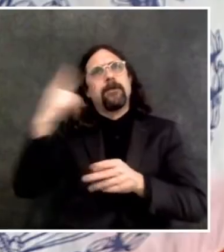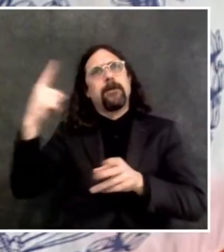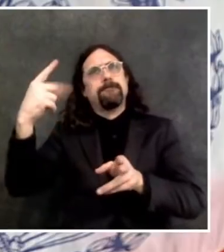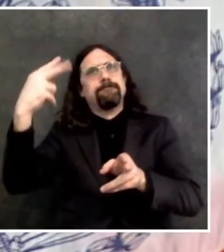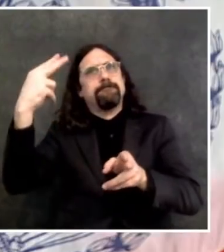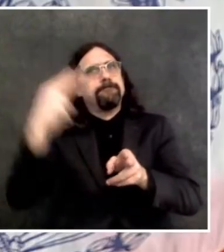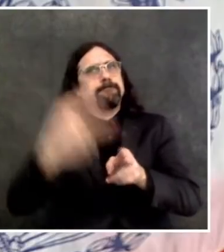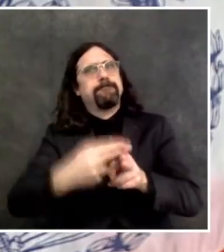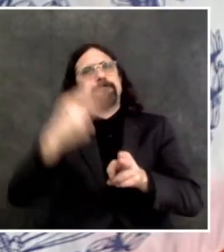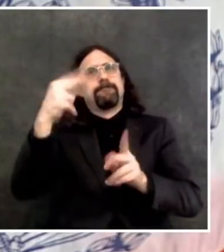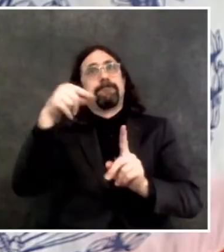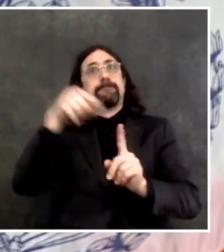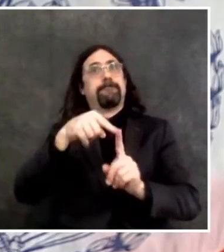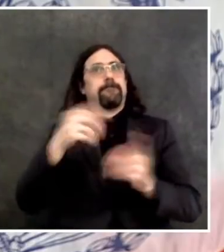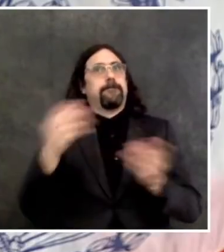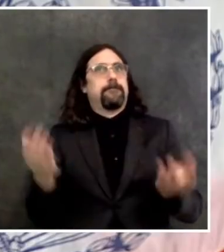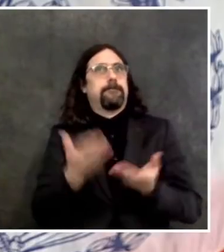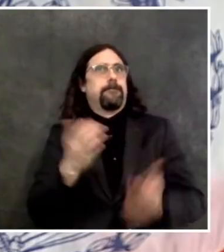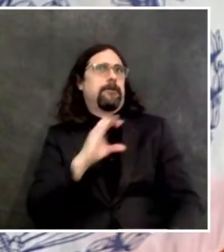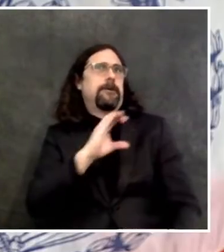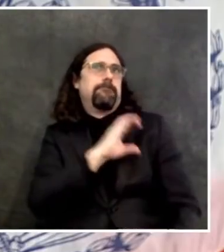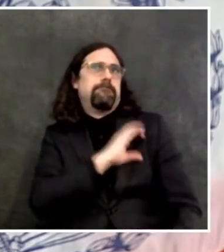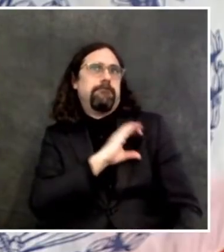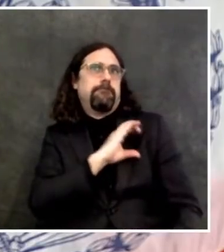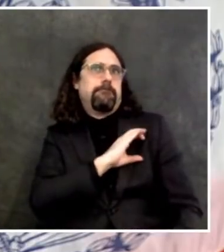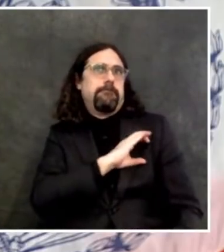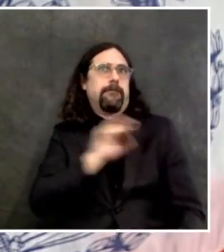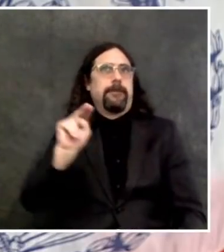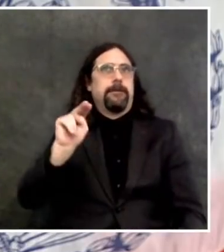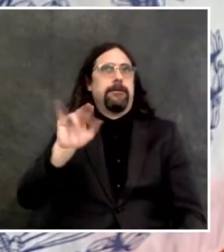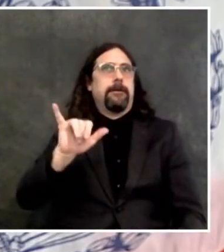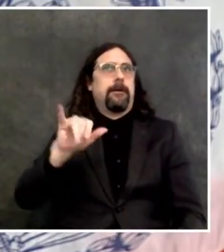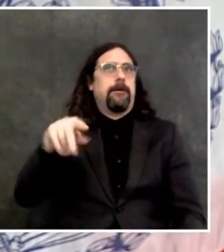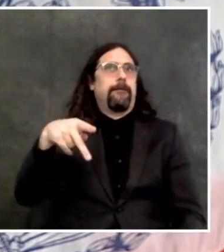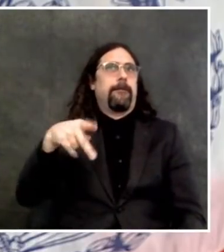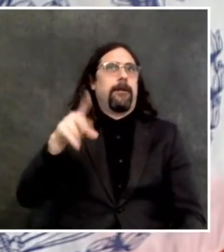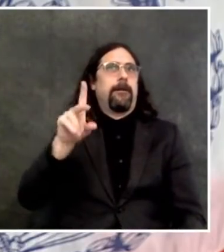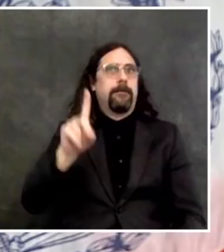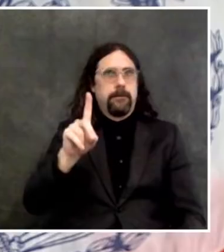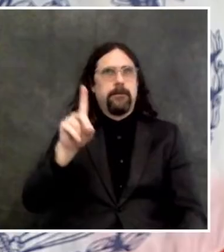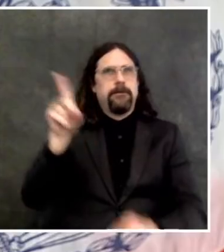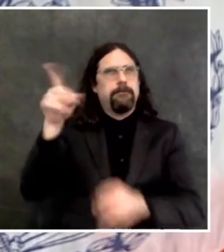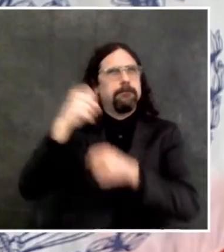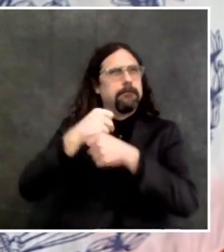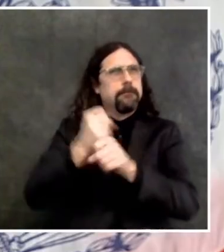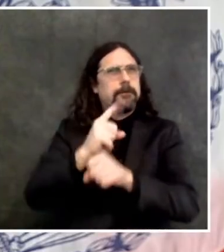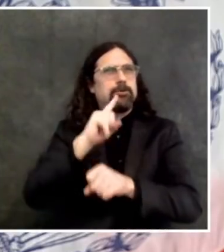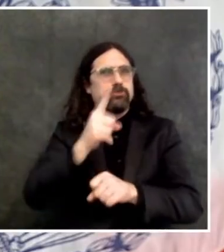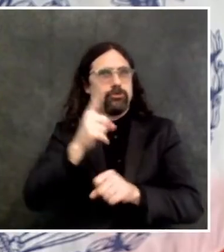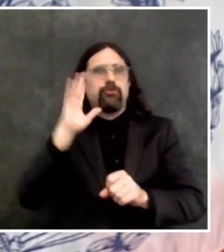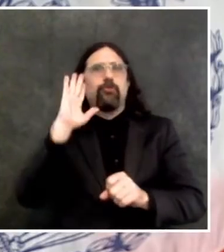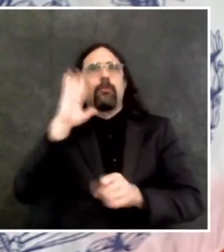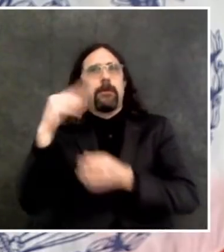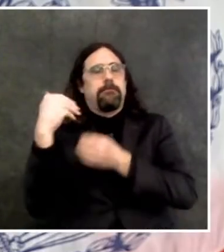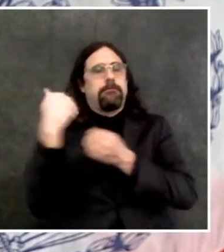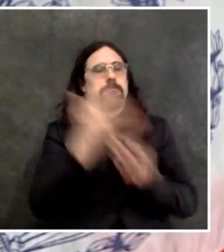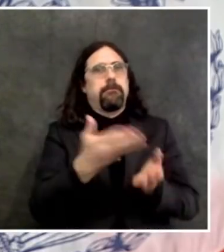they need at this moment. Deeply appreciate that special effort the White House made. But the